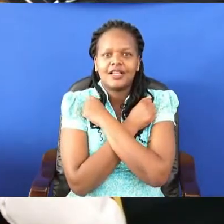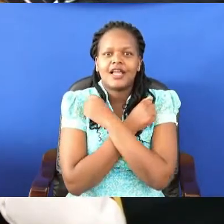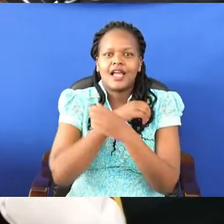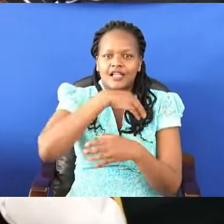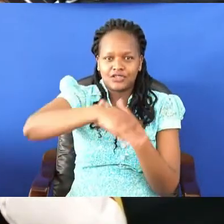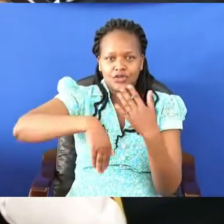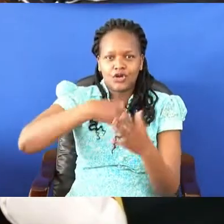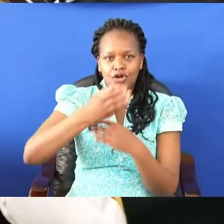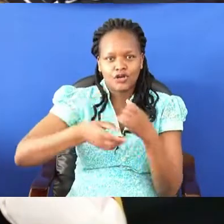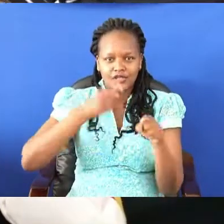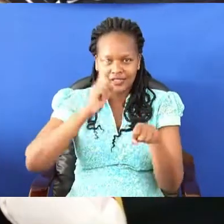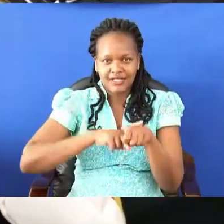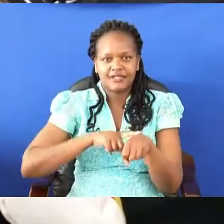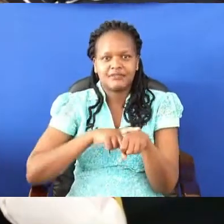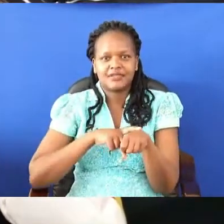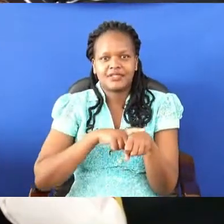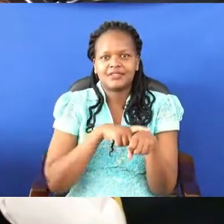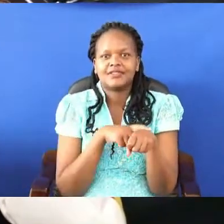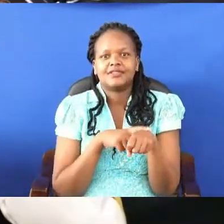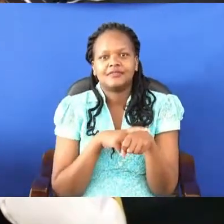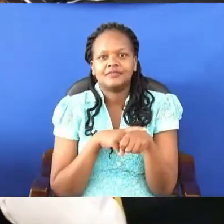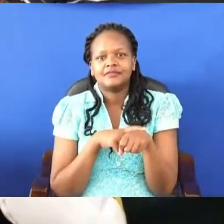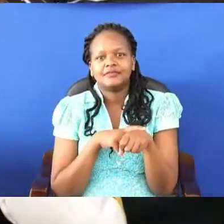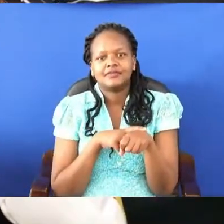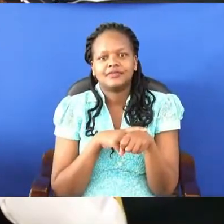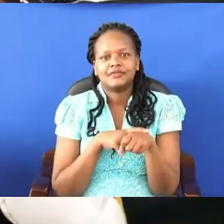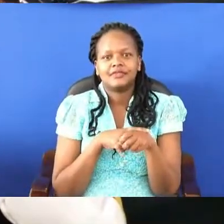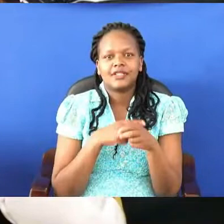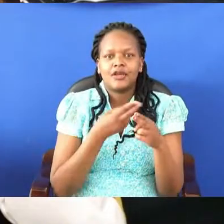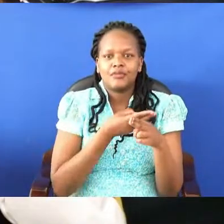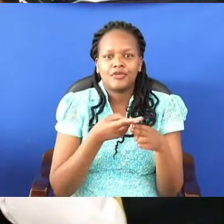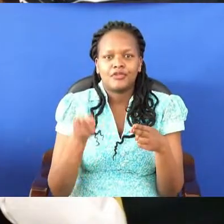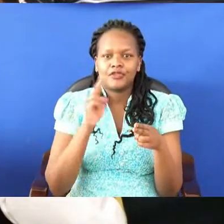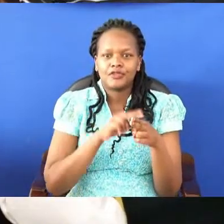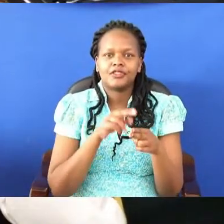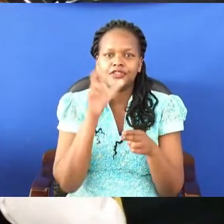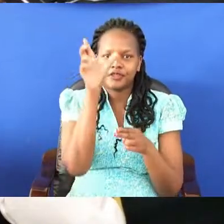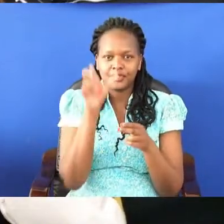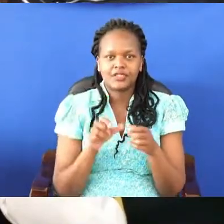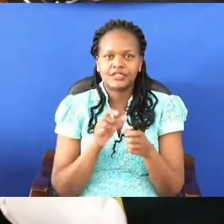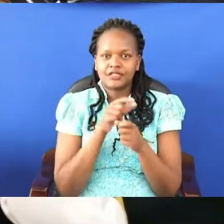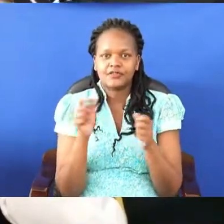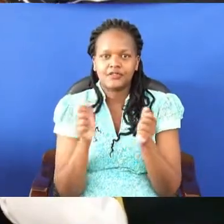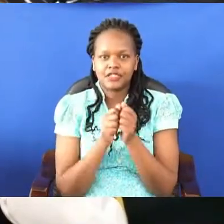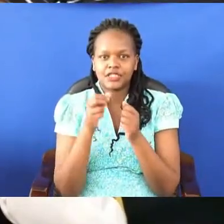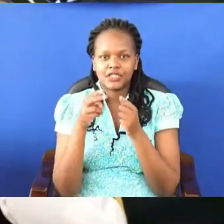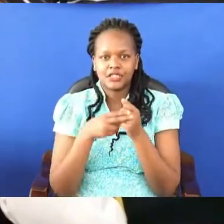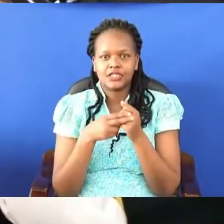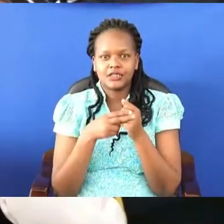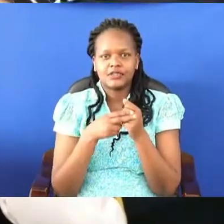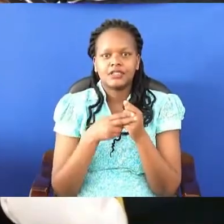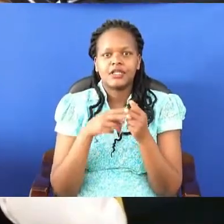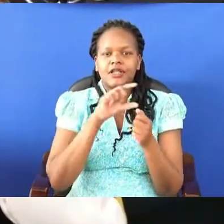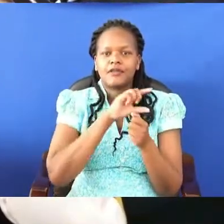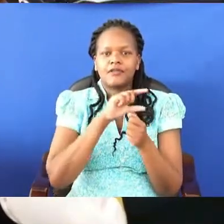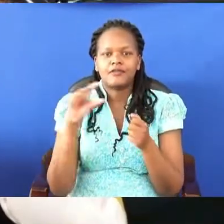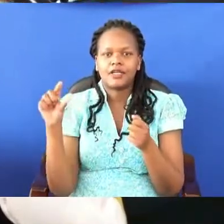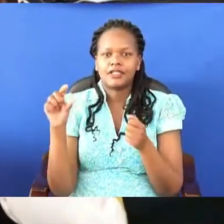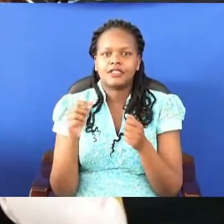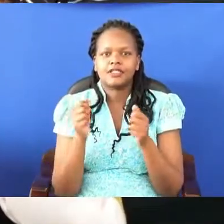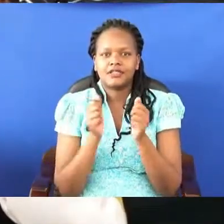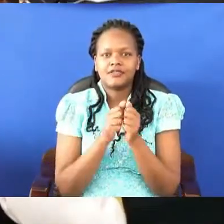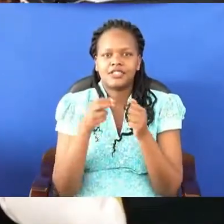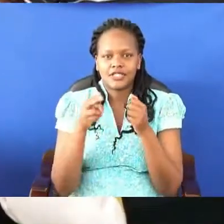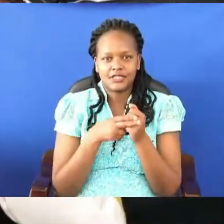all times. At all times. Proverbs chapter 17, verse 17. Proverbs chapter 17,